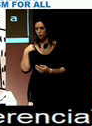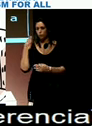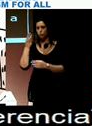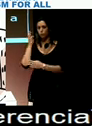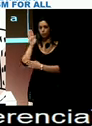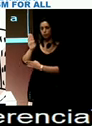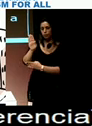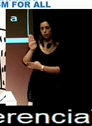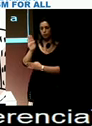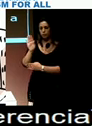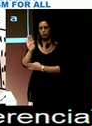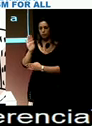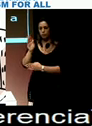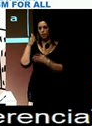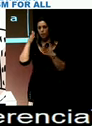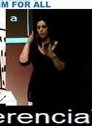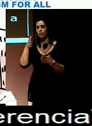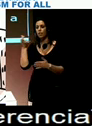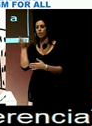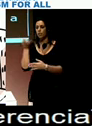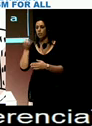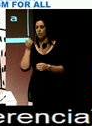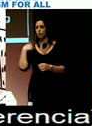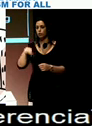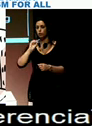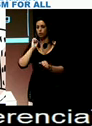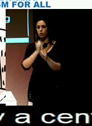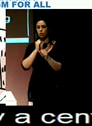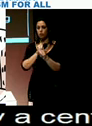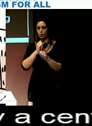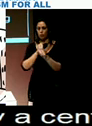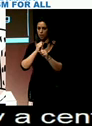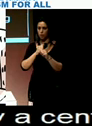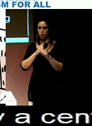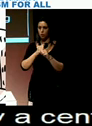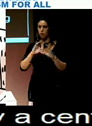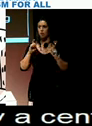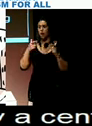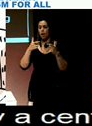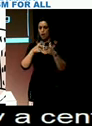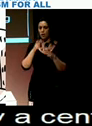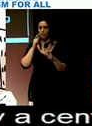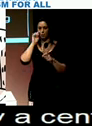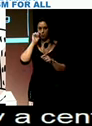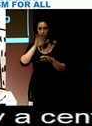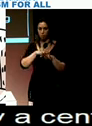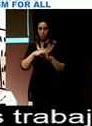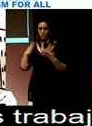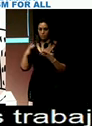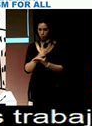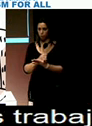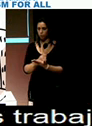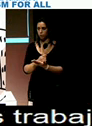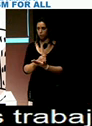I'm going to focus my presentation on what we have been doing from the City Council and